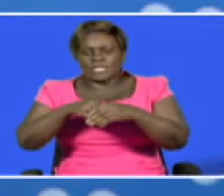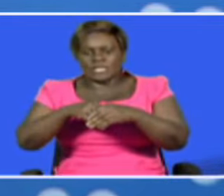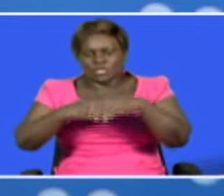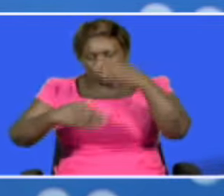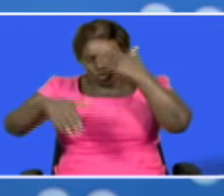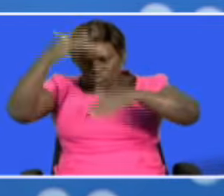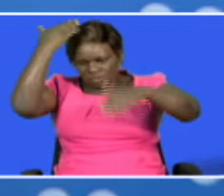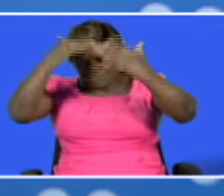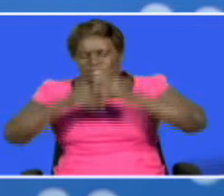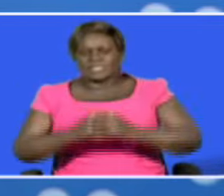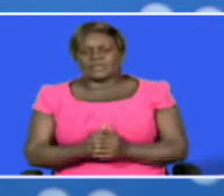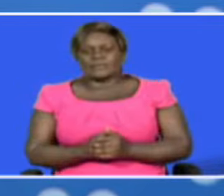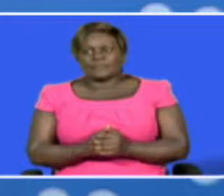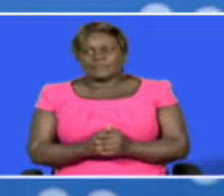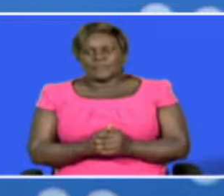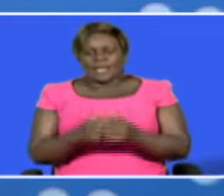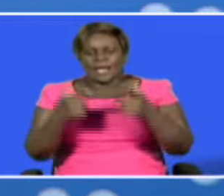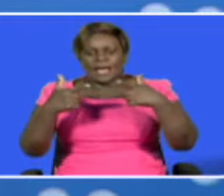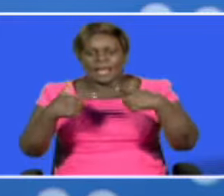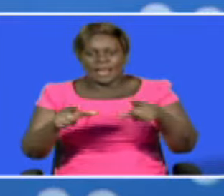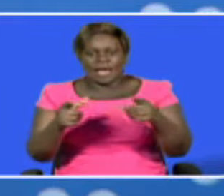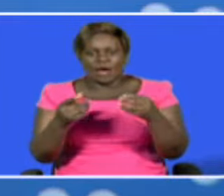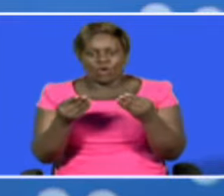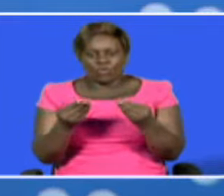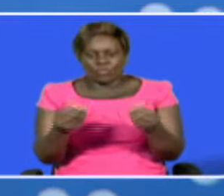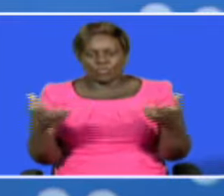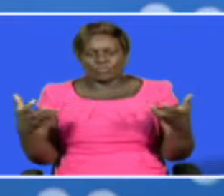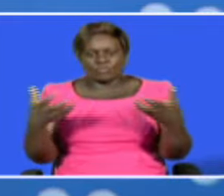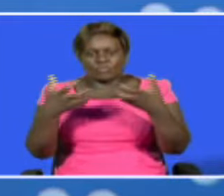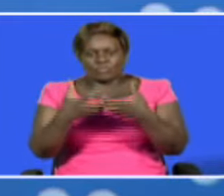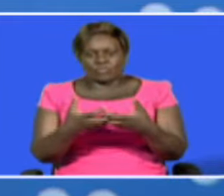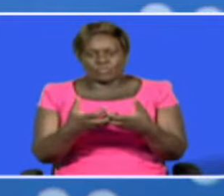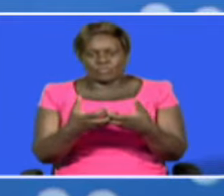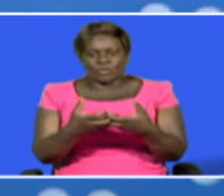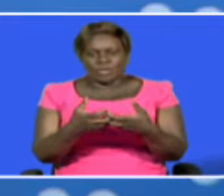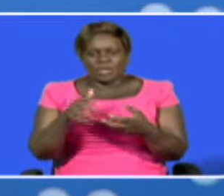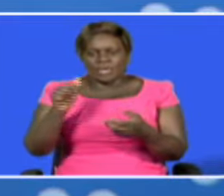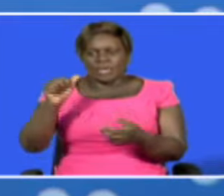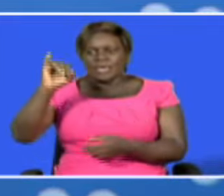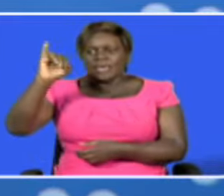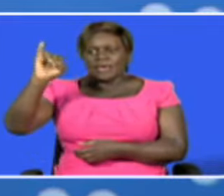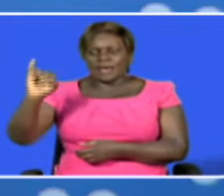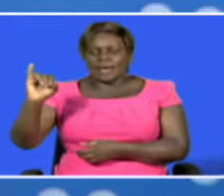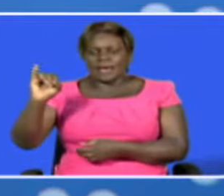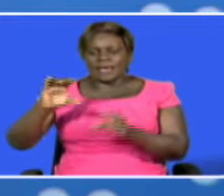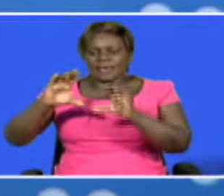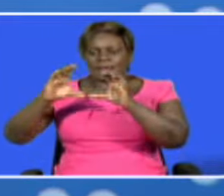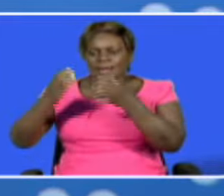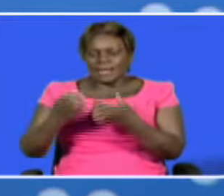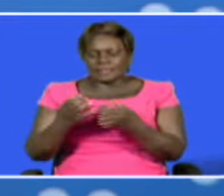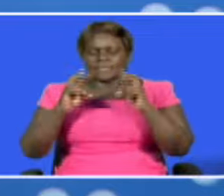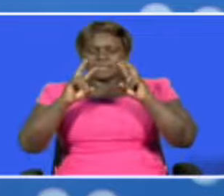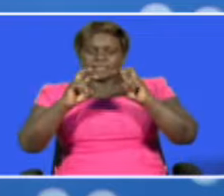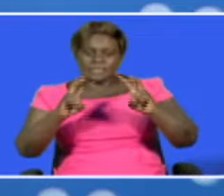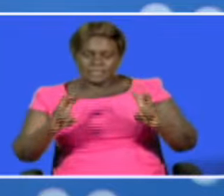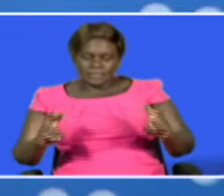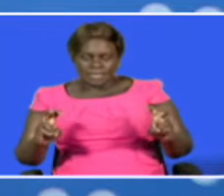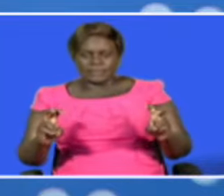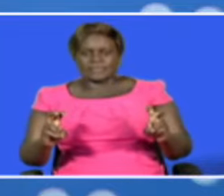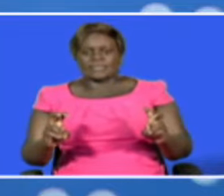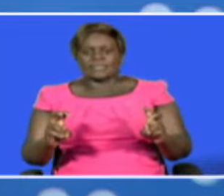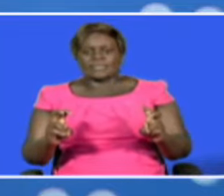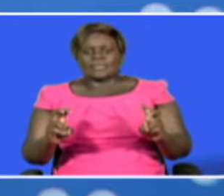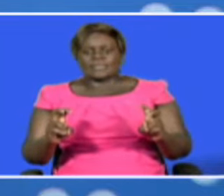education institutions to allow for the seamless integration of artificial intelligence in classrooms and research. This was a